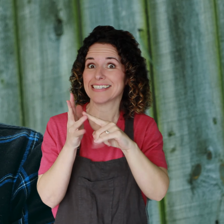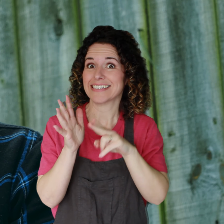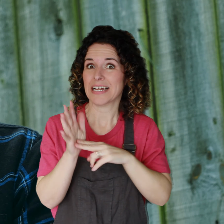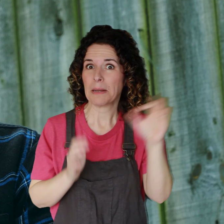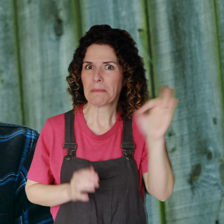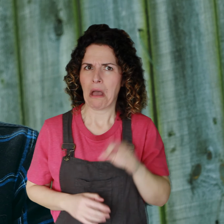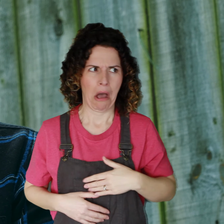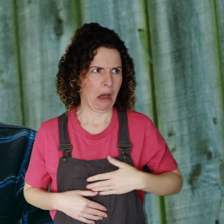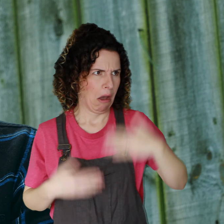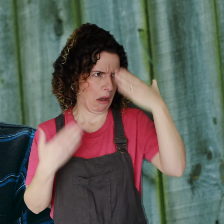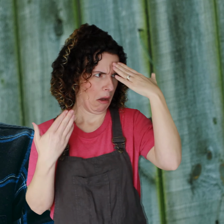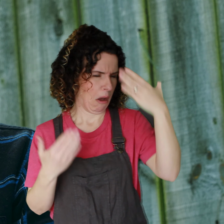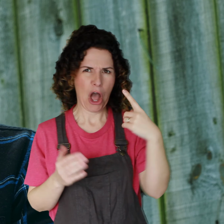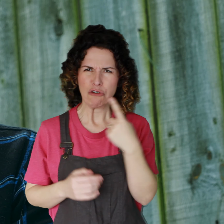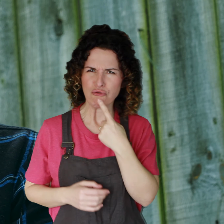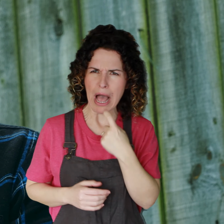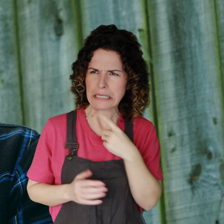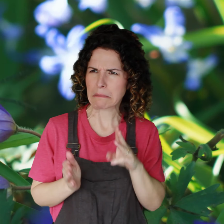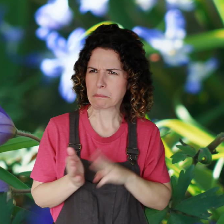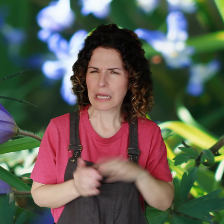heard of a red mason bee before.